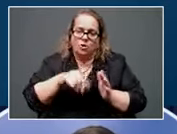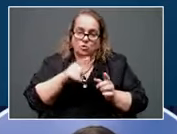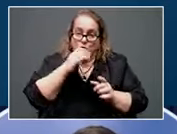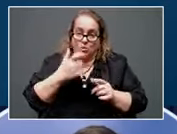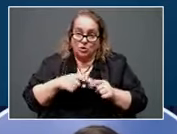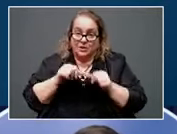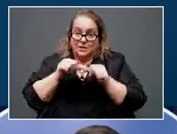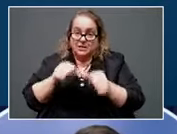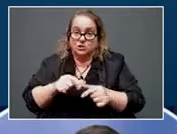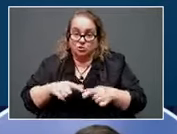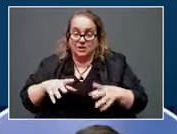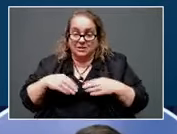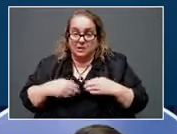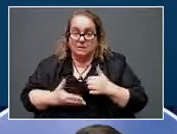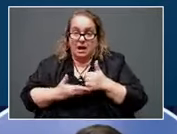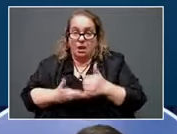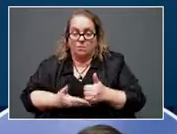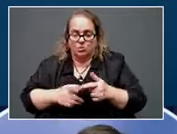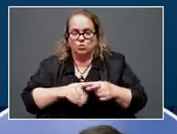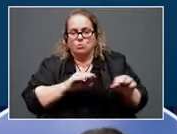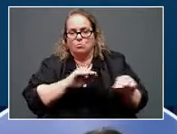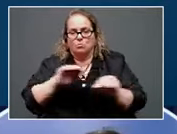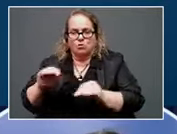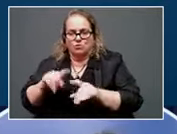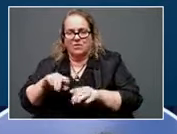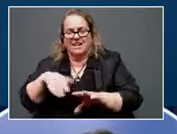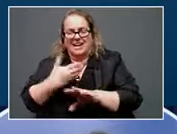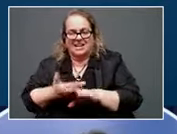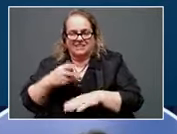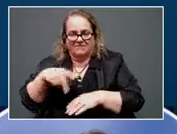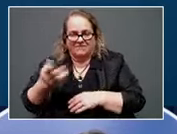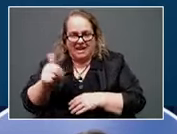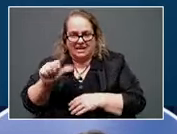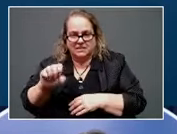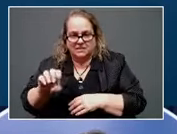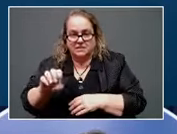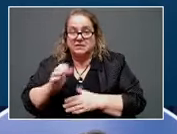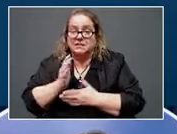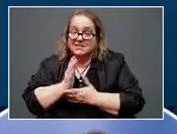accept help to move into that next phase. There are some that